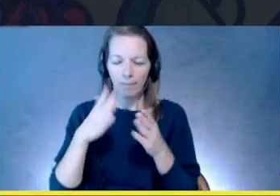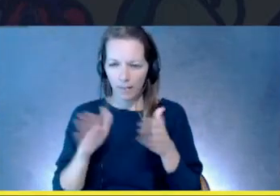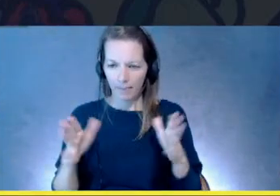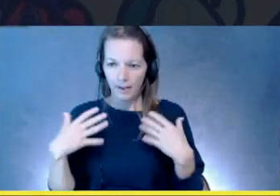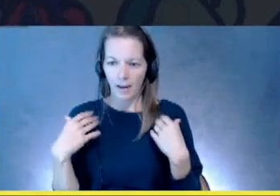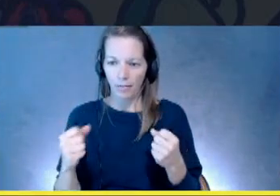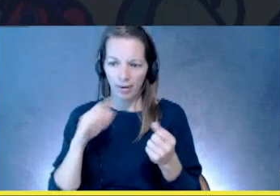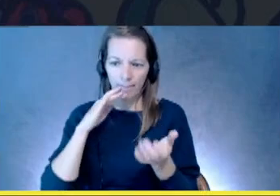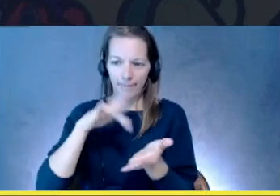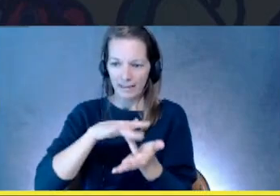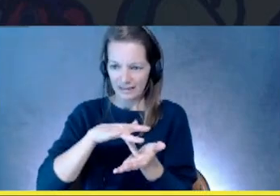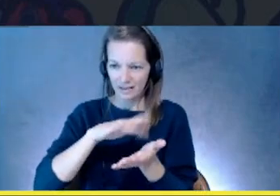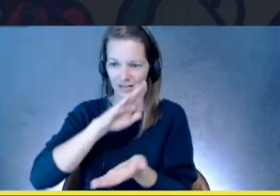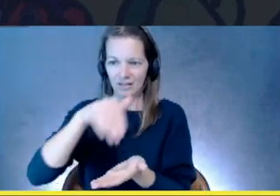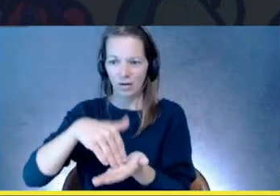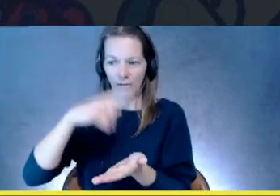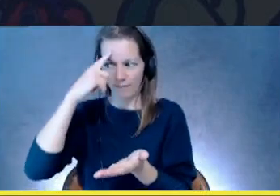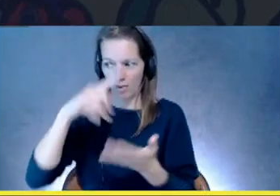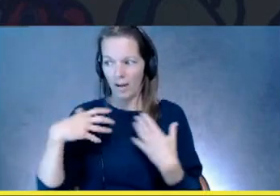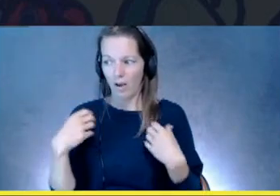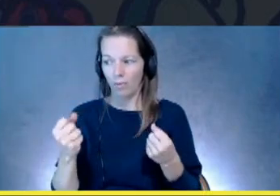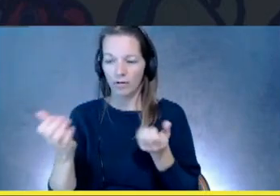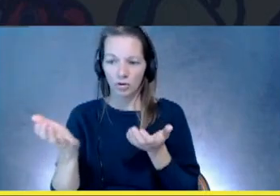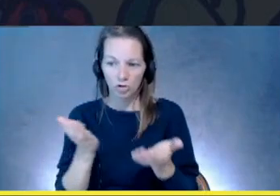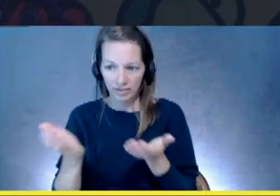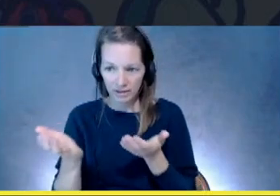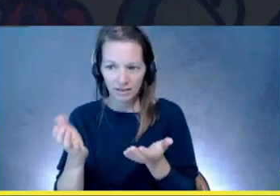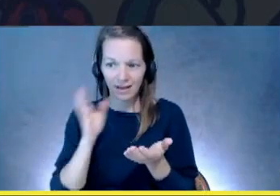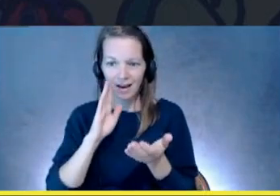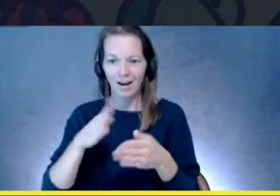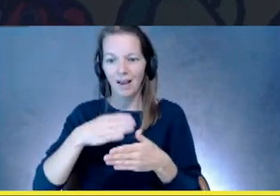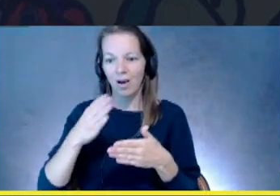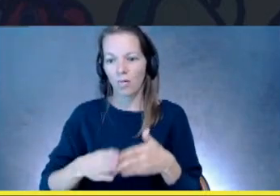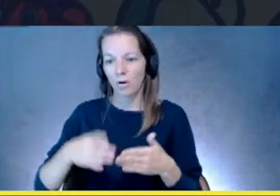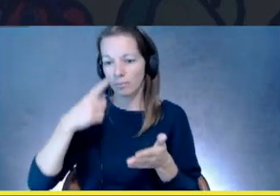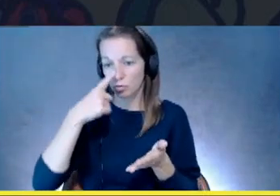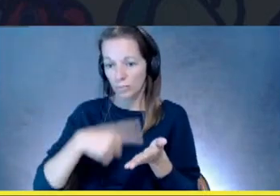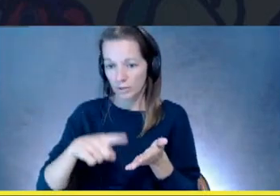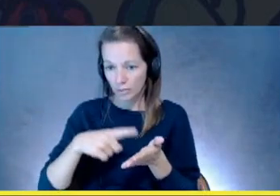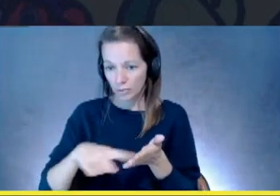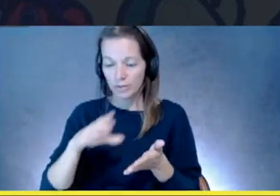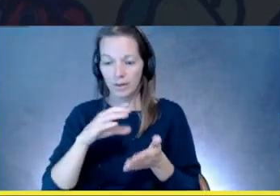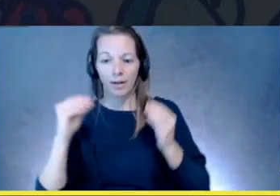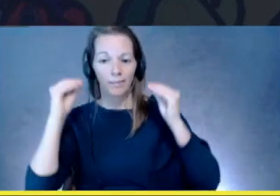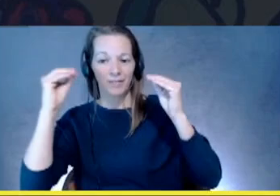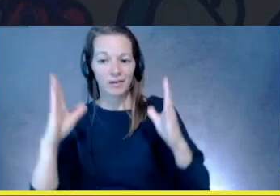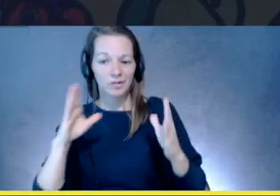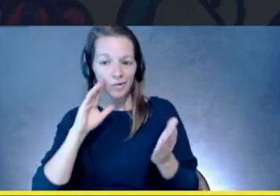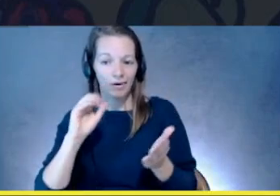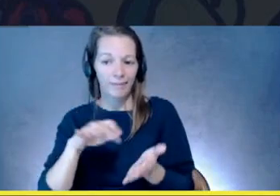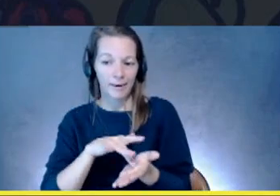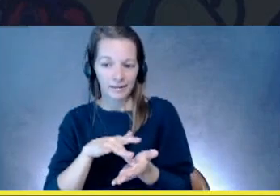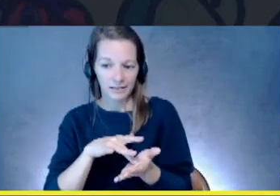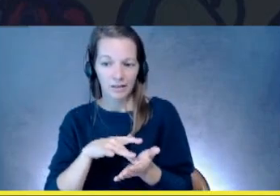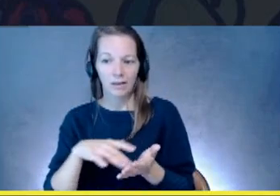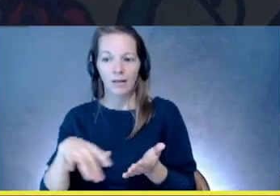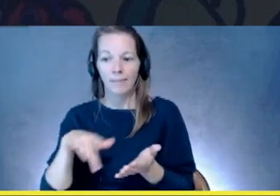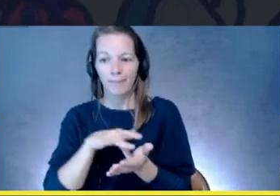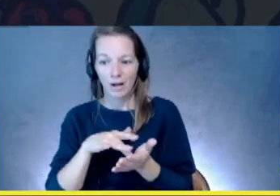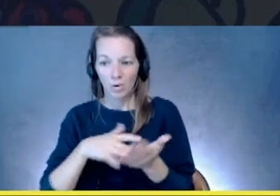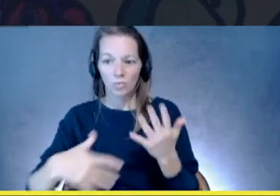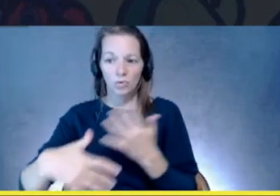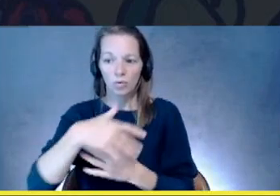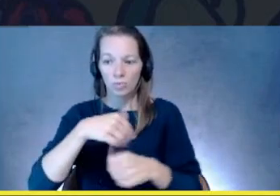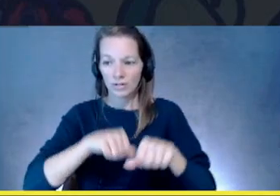in the Center for Health Services and Outcomes Research and professor of medicine and medical social science